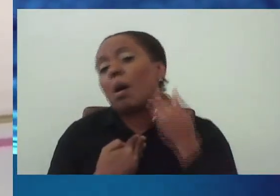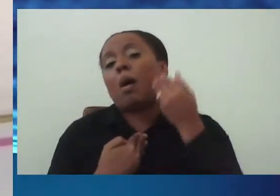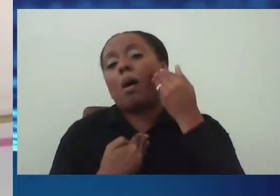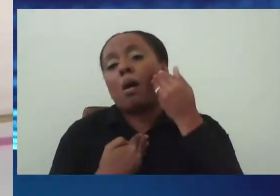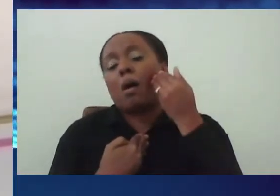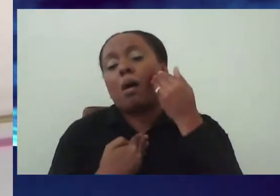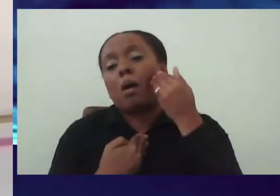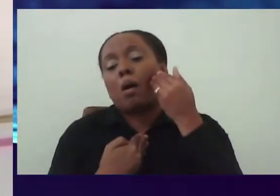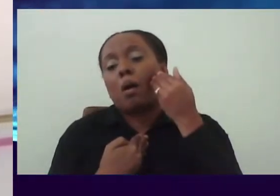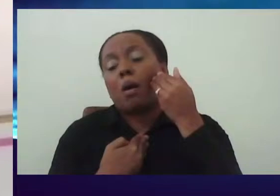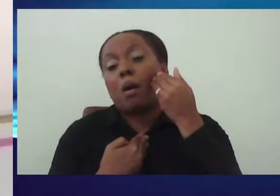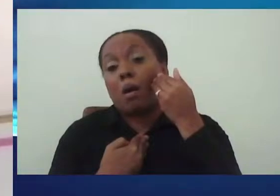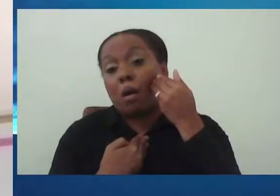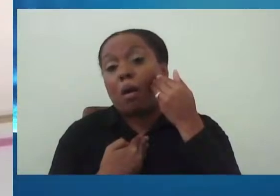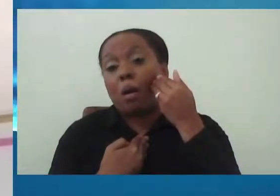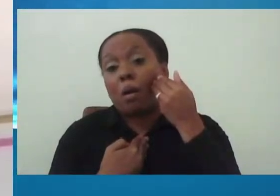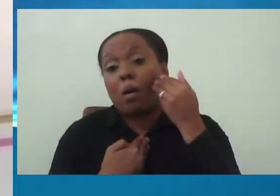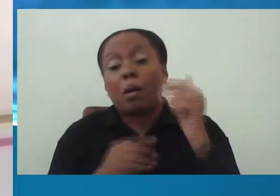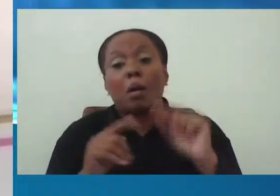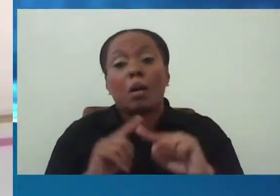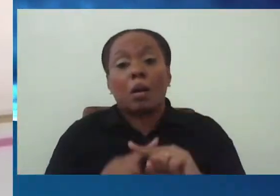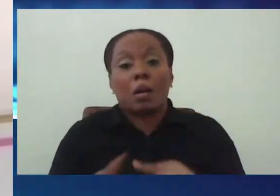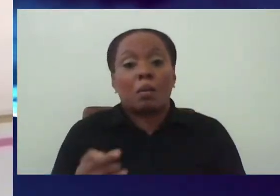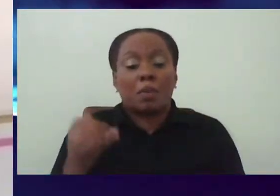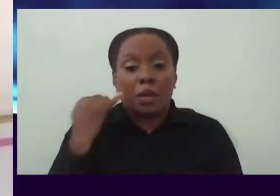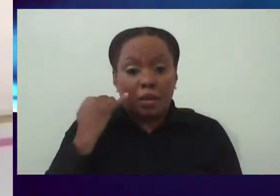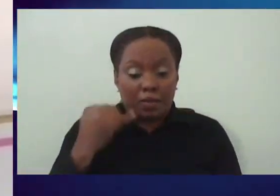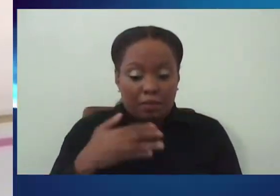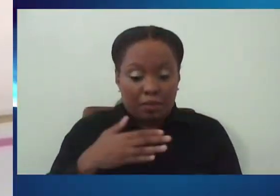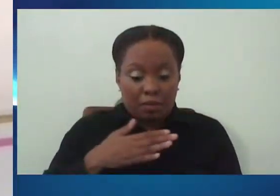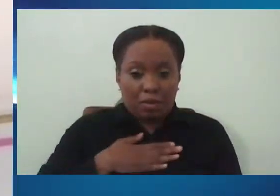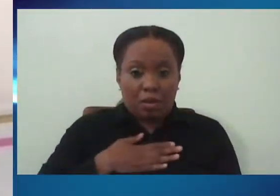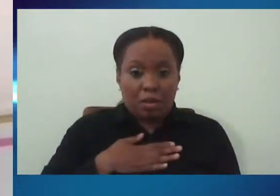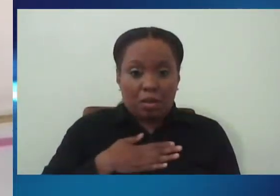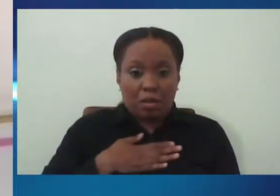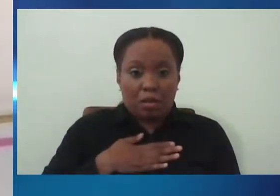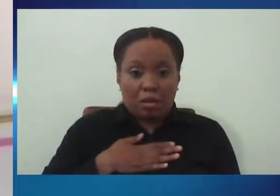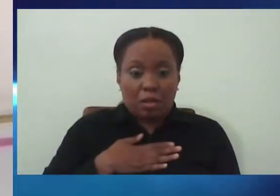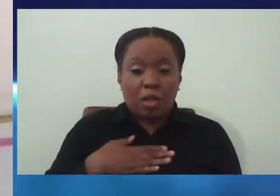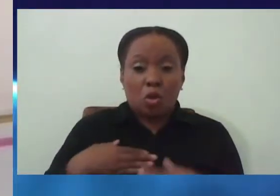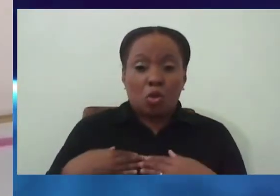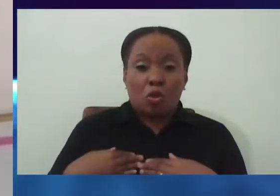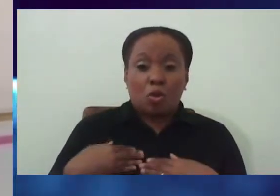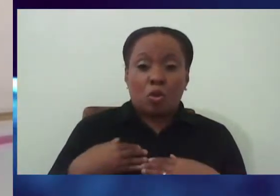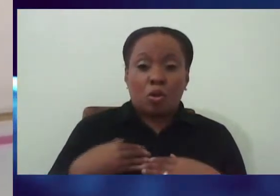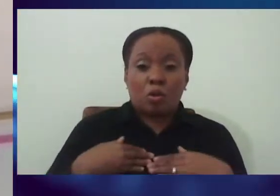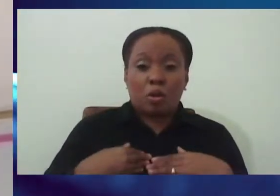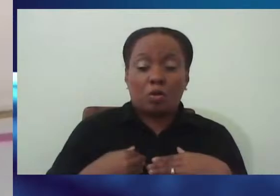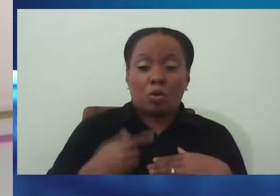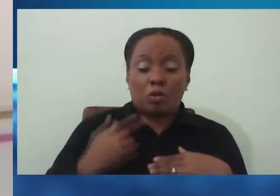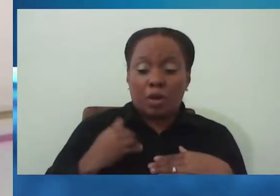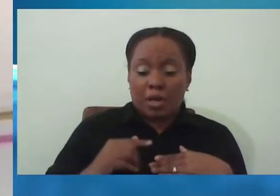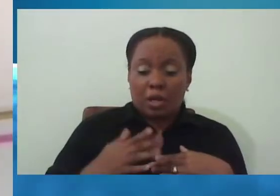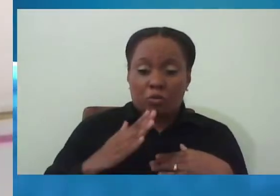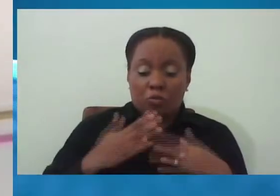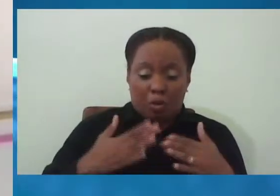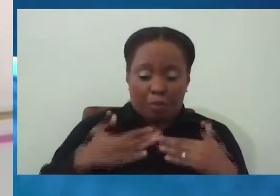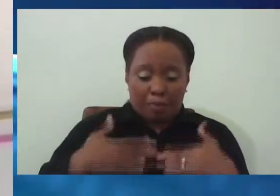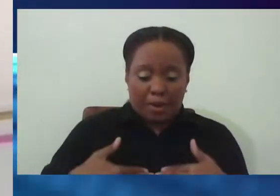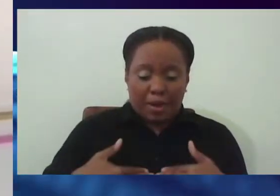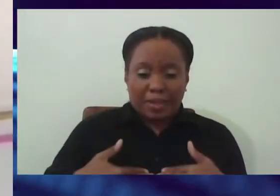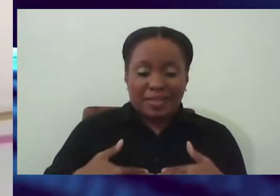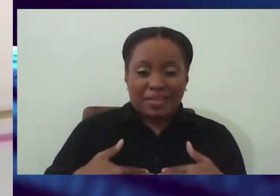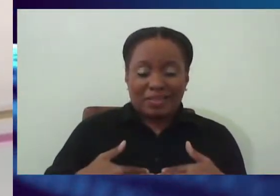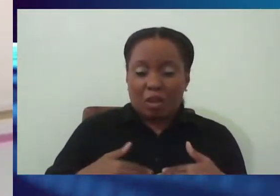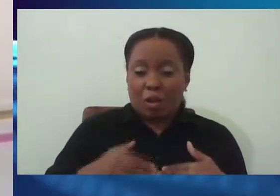chest pain that is radiating from the front of the chest and going right through to the back of the chest as well, that's also very important